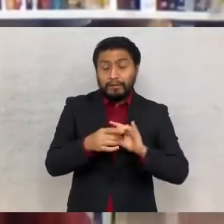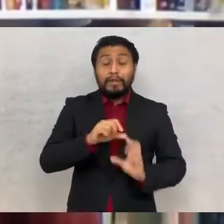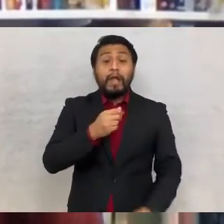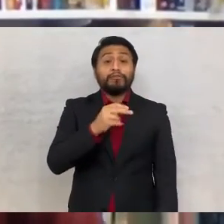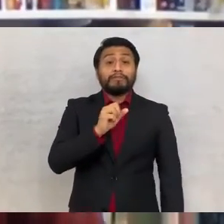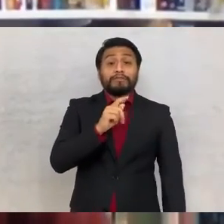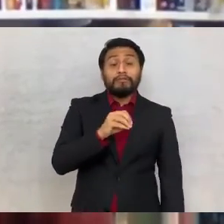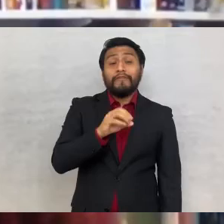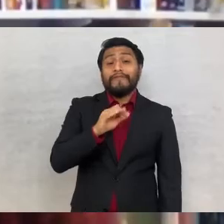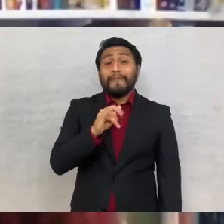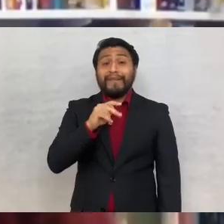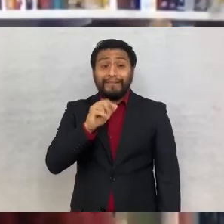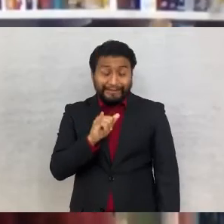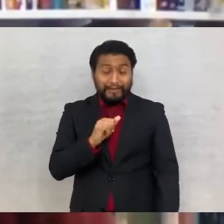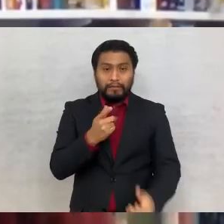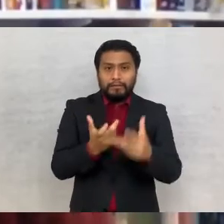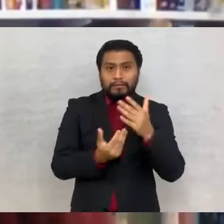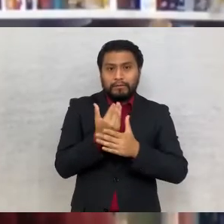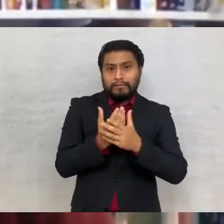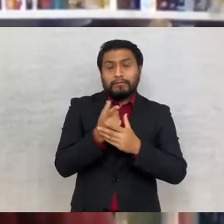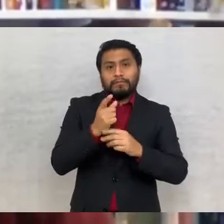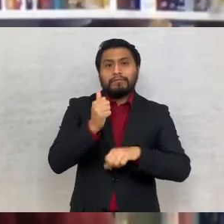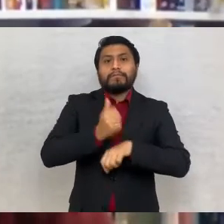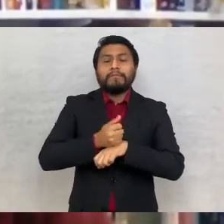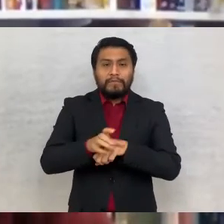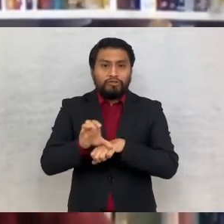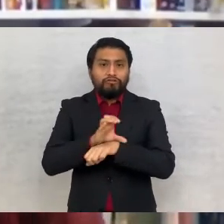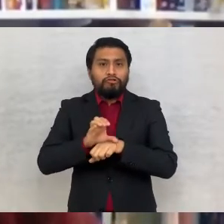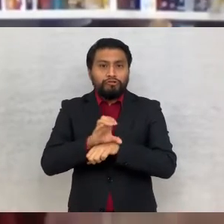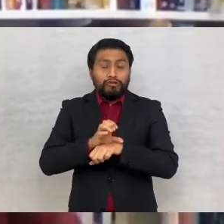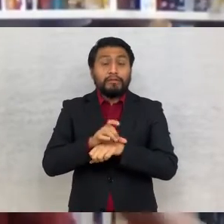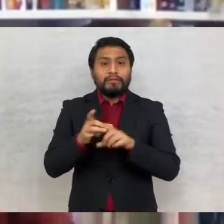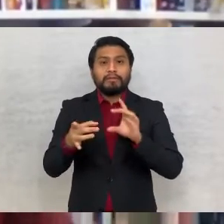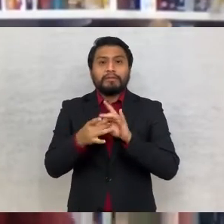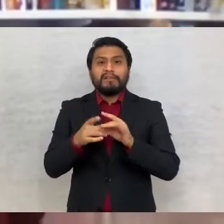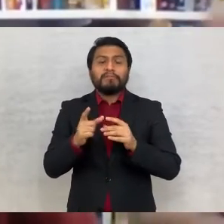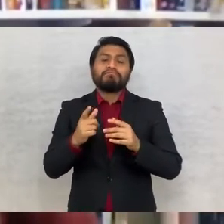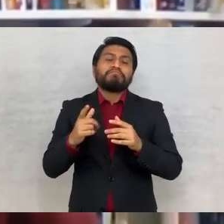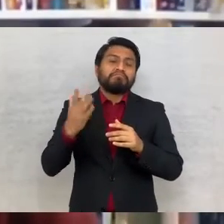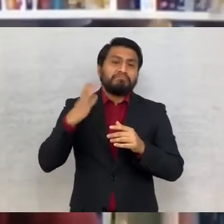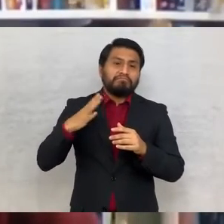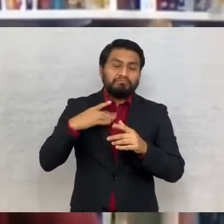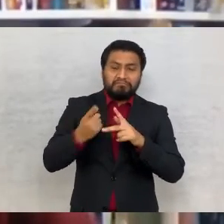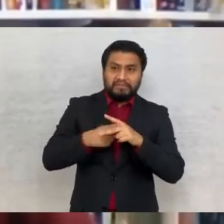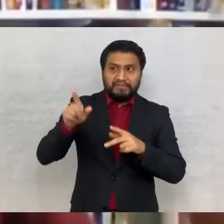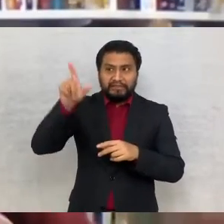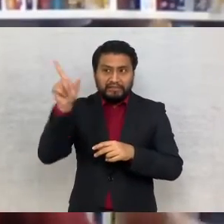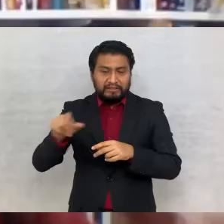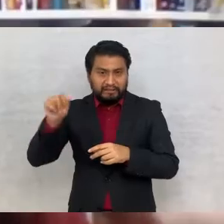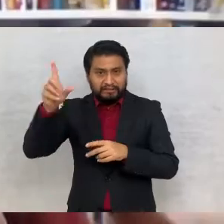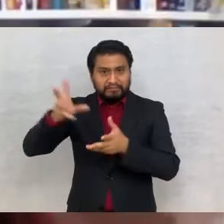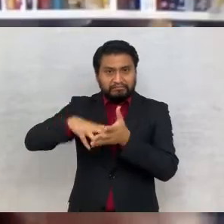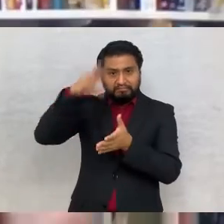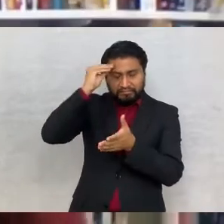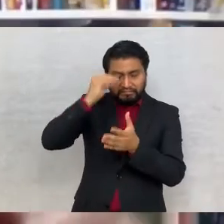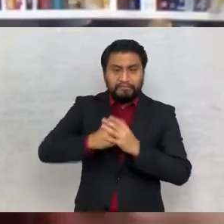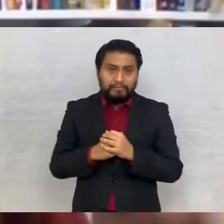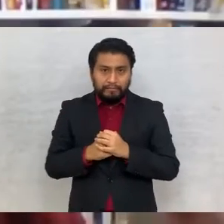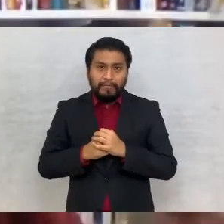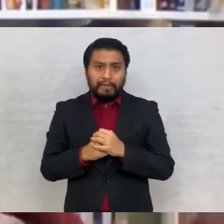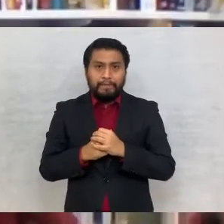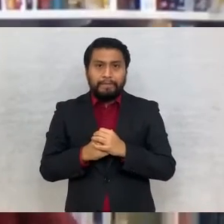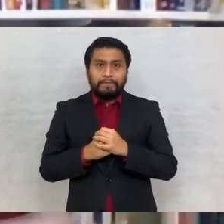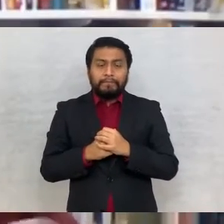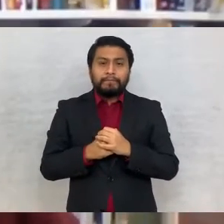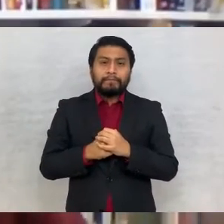Octavio Lopez, in an official training mission led by Pende. When the two of them returned, an institution was born in Argentina that came to prolong